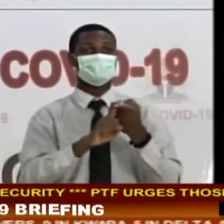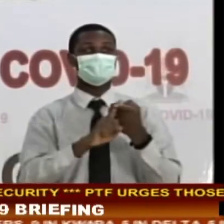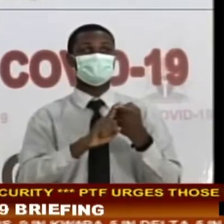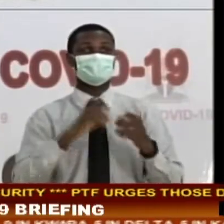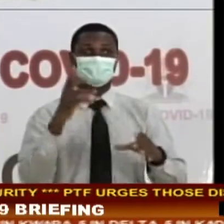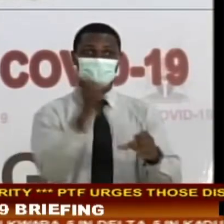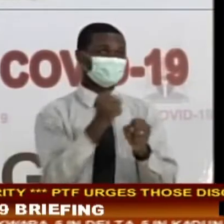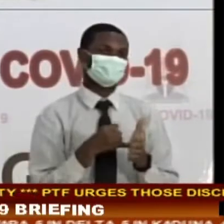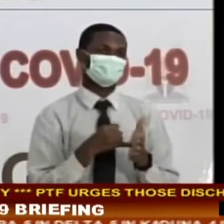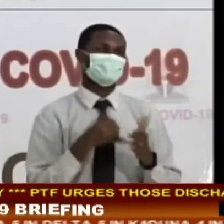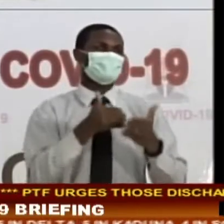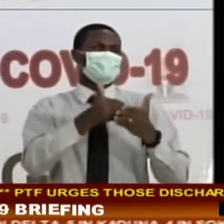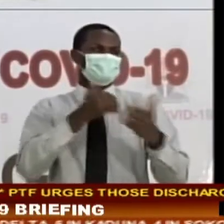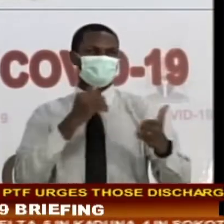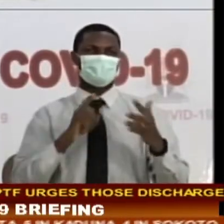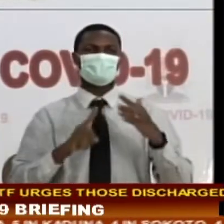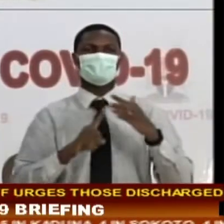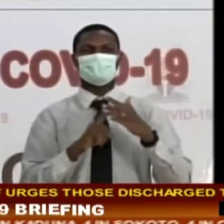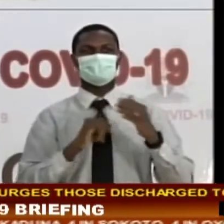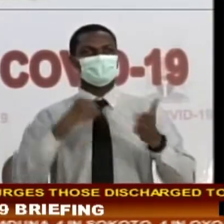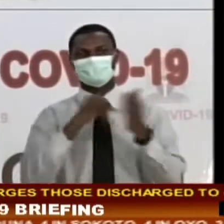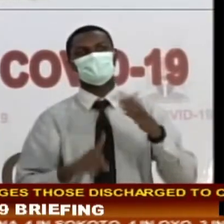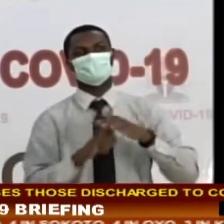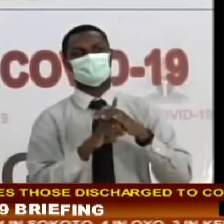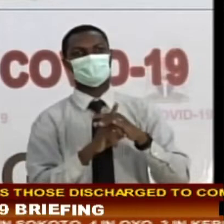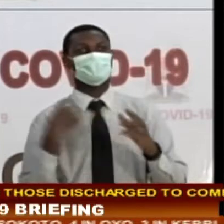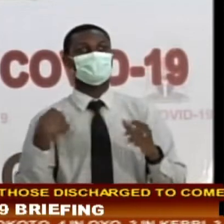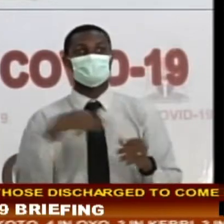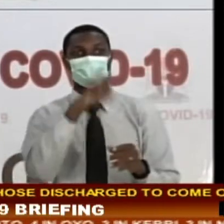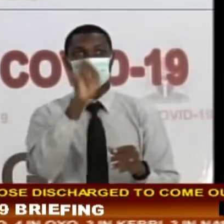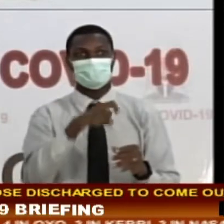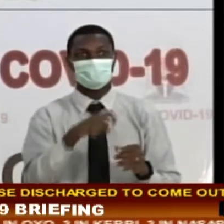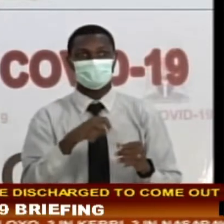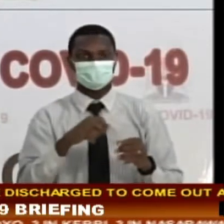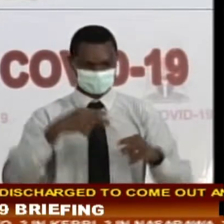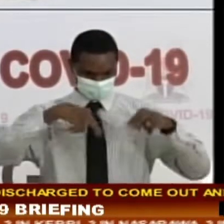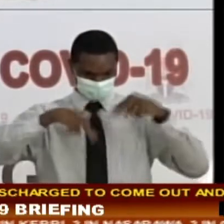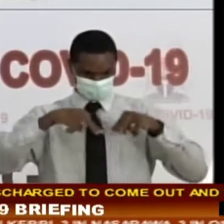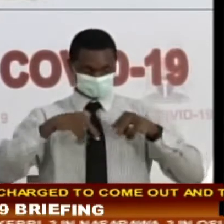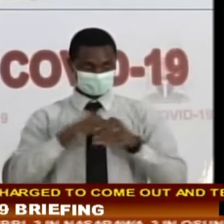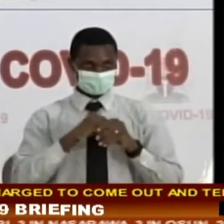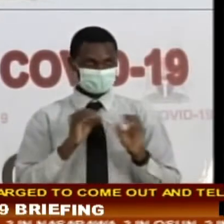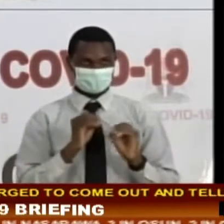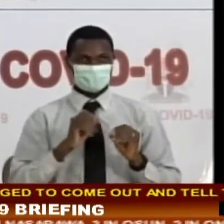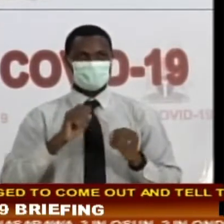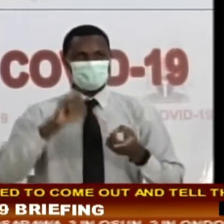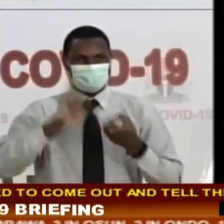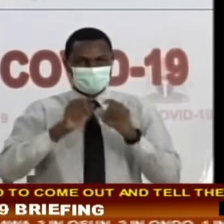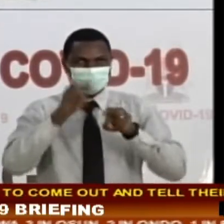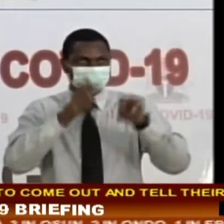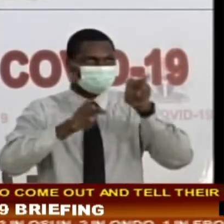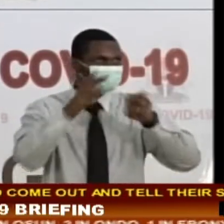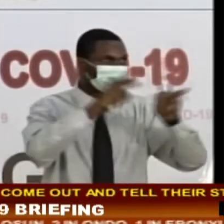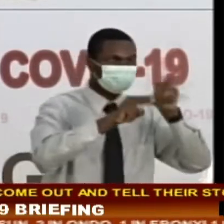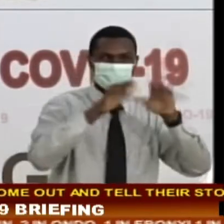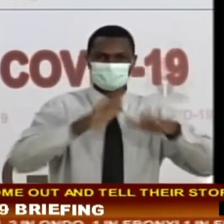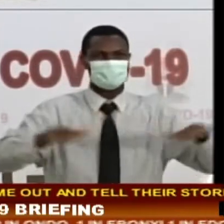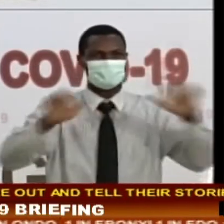that by looking inwards we look we do it by engaging globally by making the case for access to these